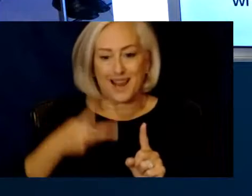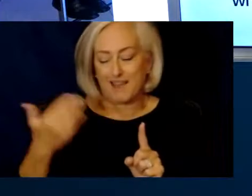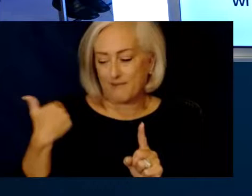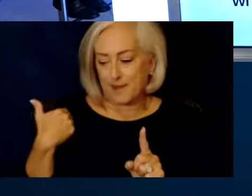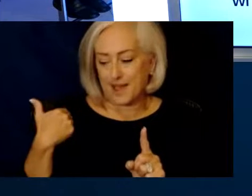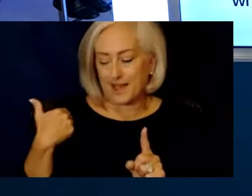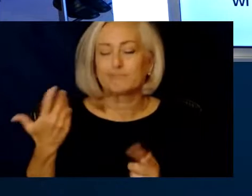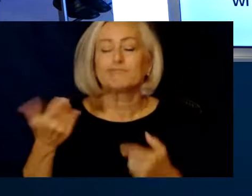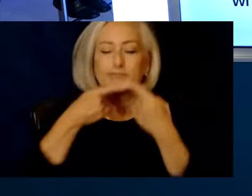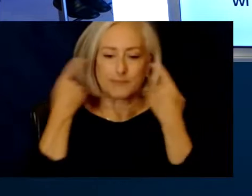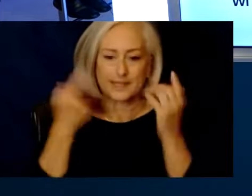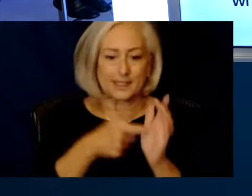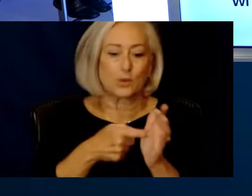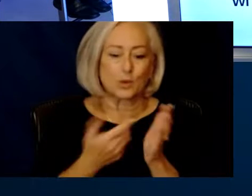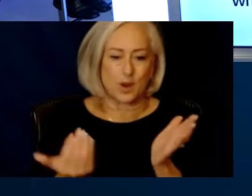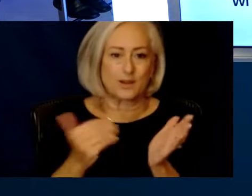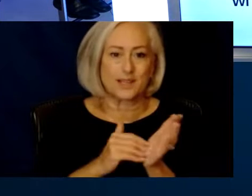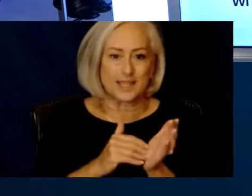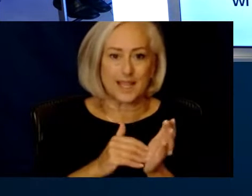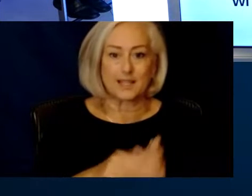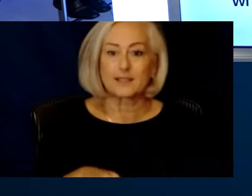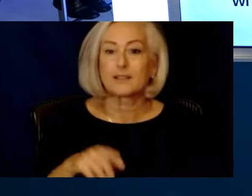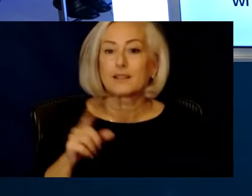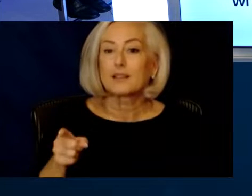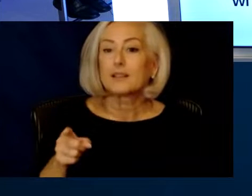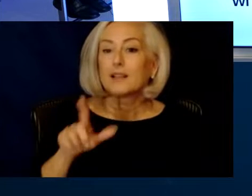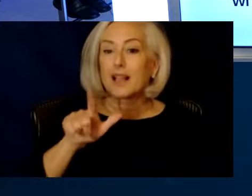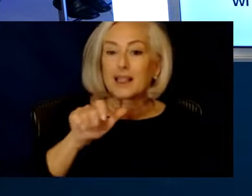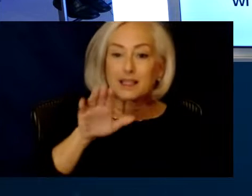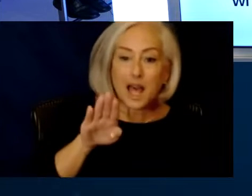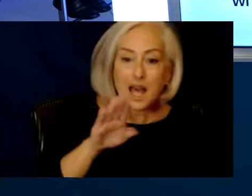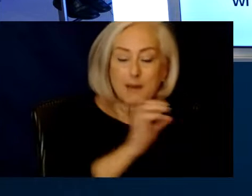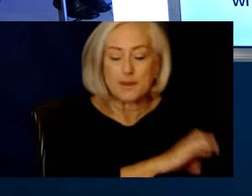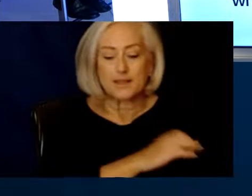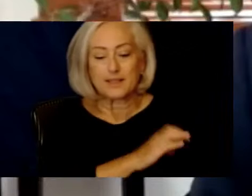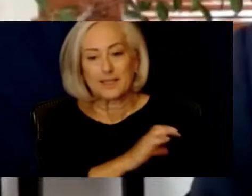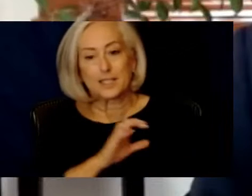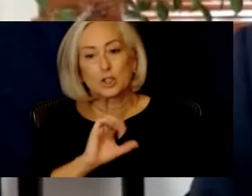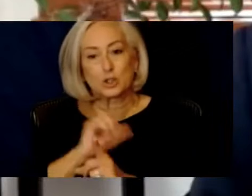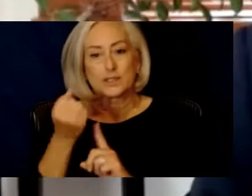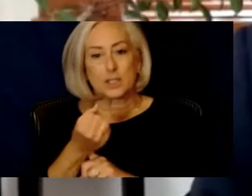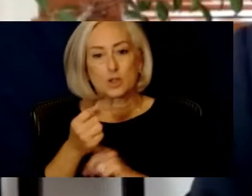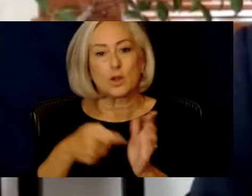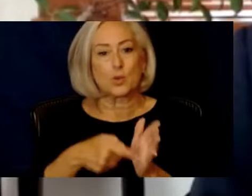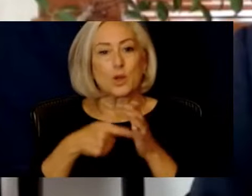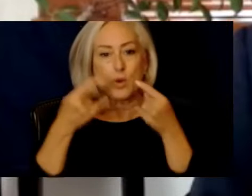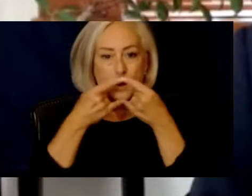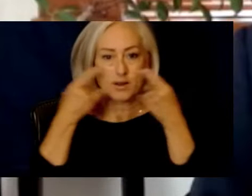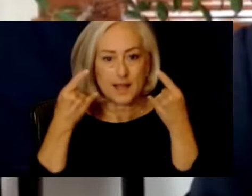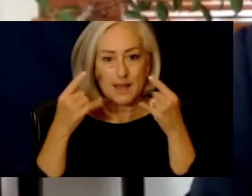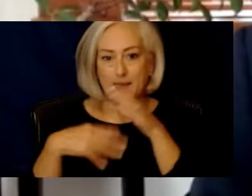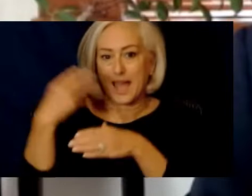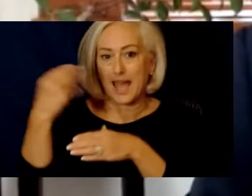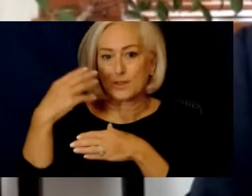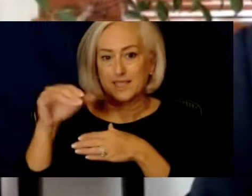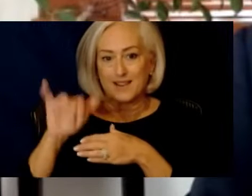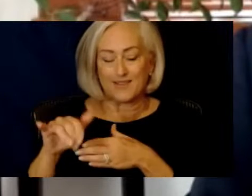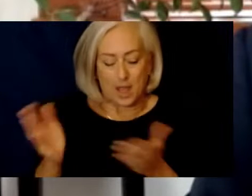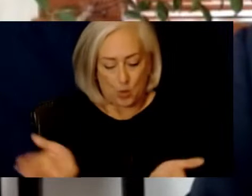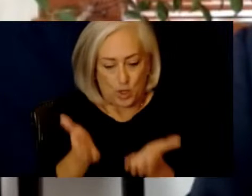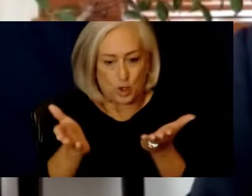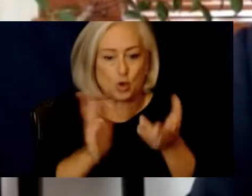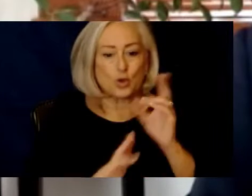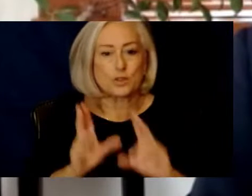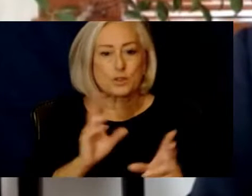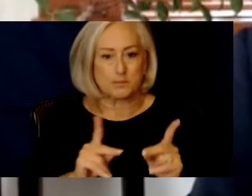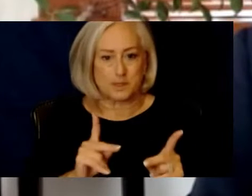y'all doing? In lab and clinical settings, we are requiring masks, and then outside of that, we are encouraging folks to wear masks per